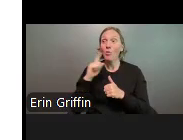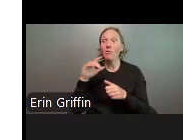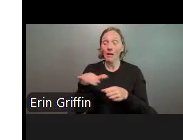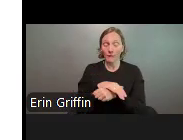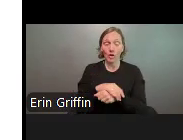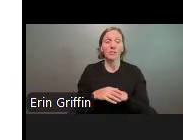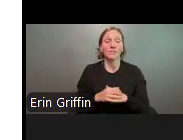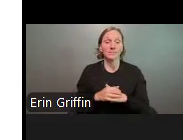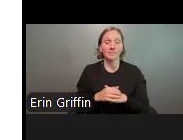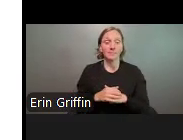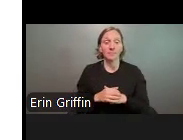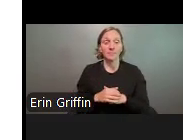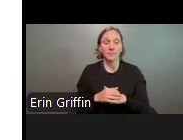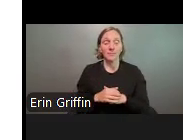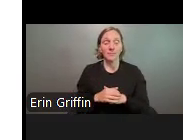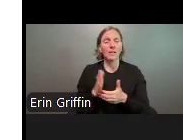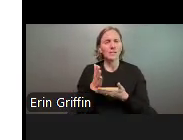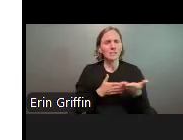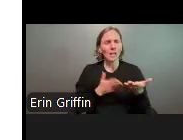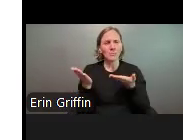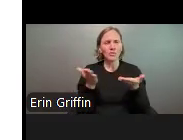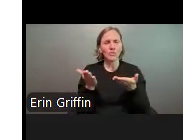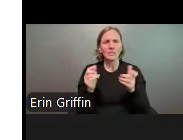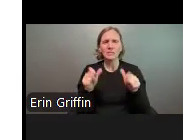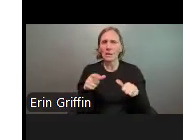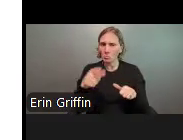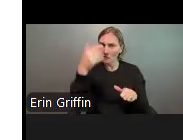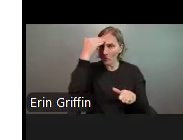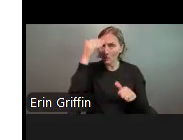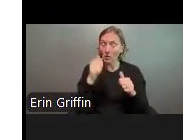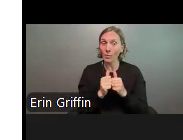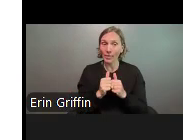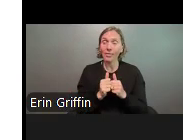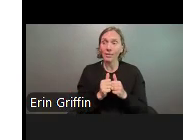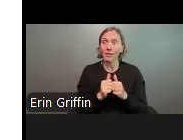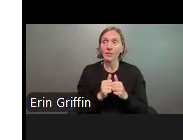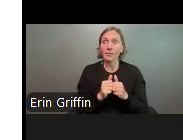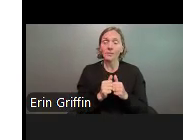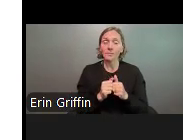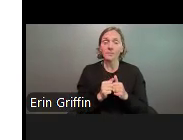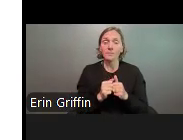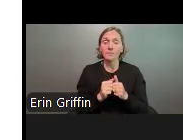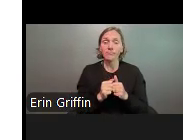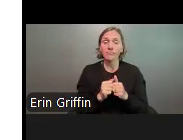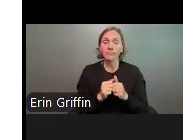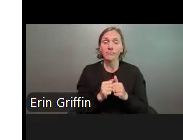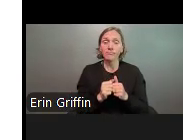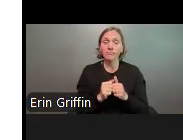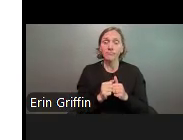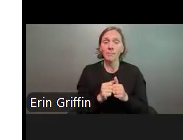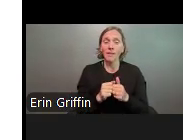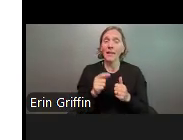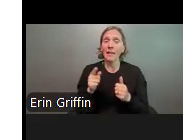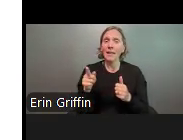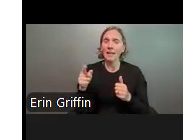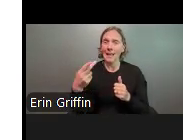there's certain services you might be familiar with that are provided directly by the